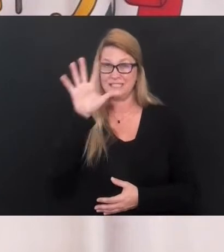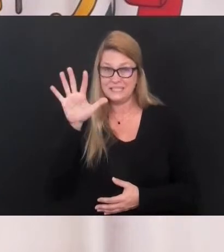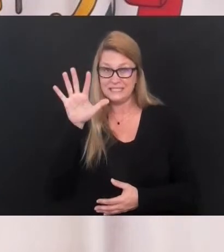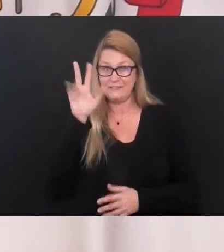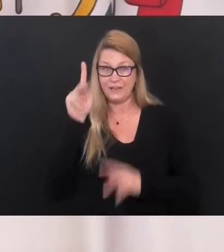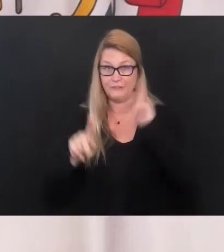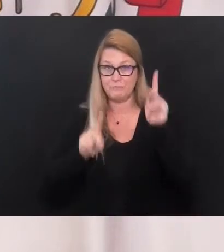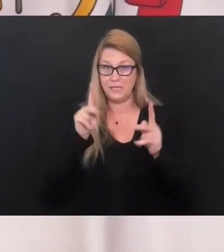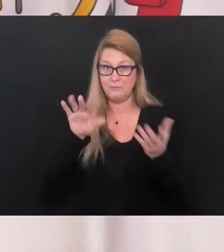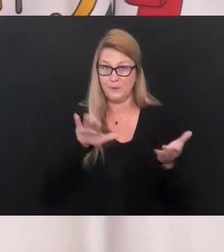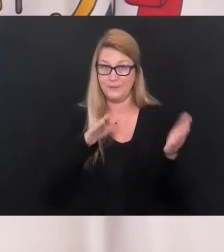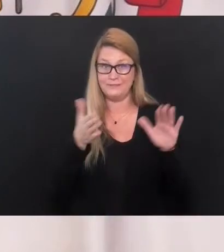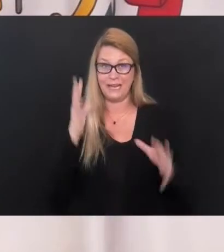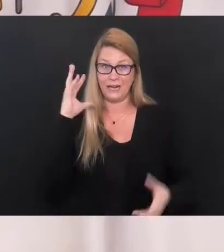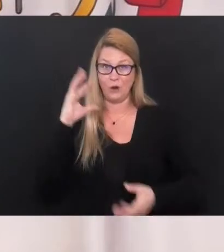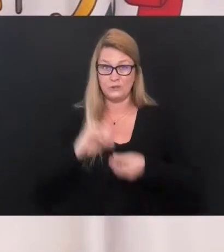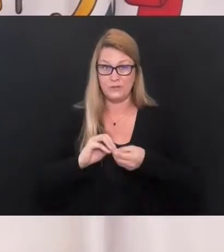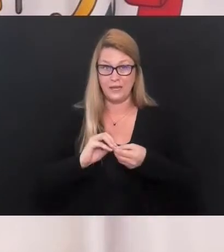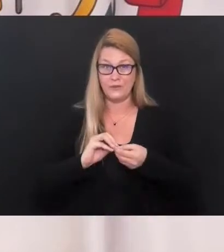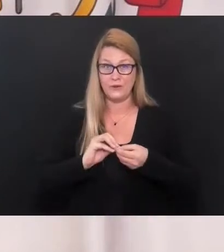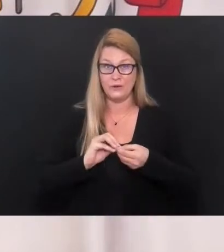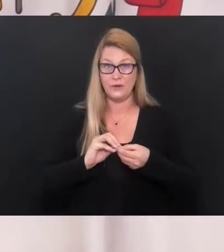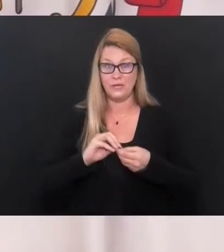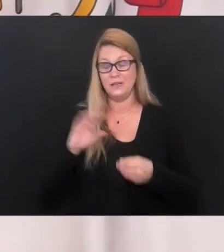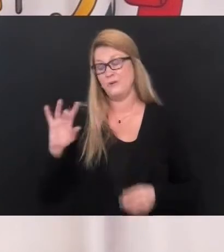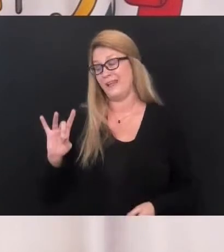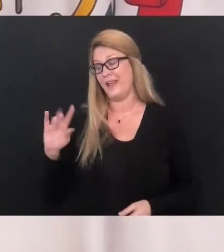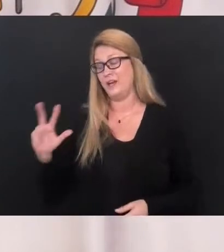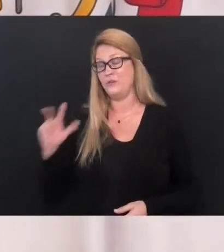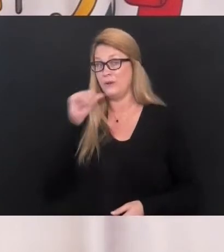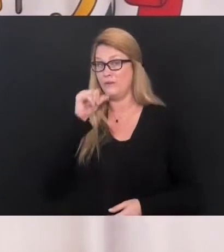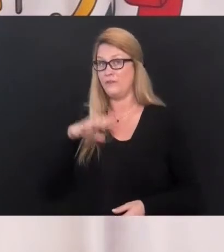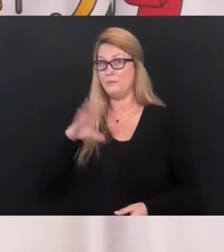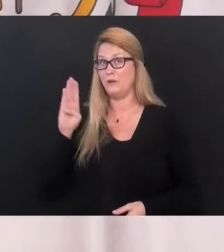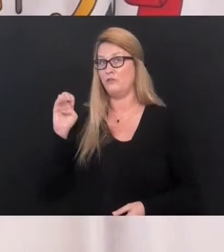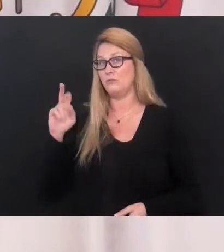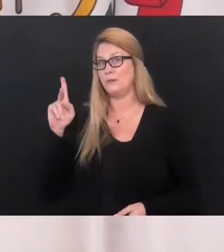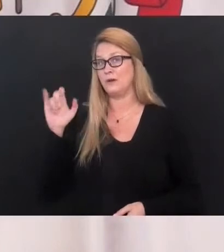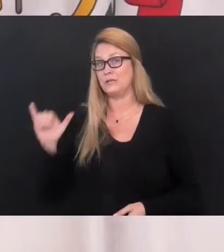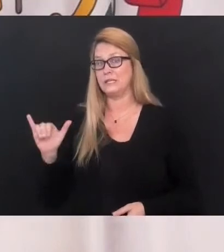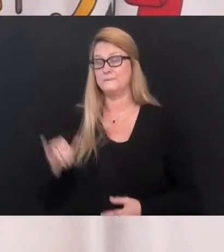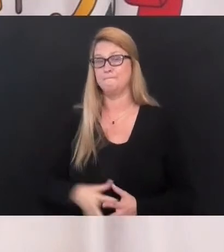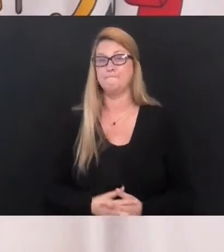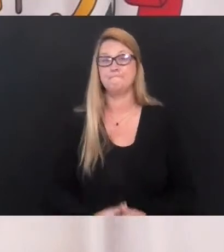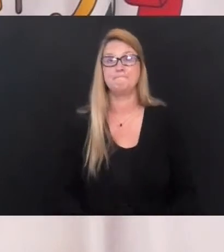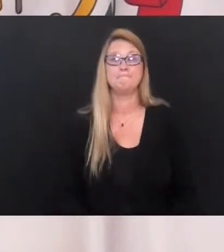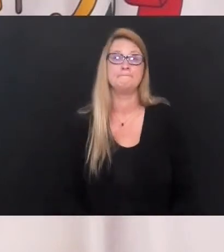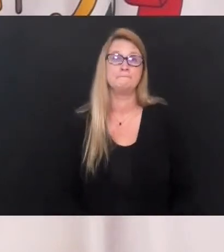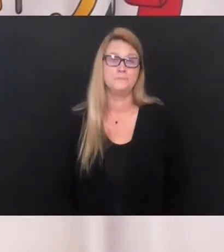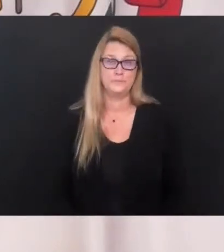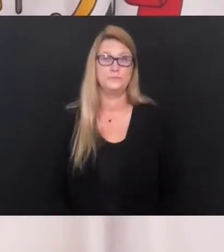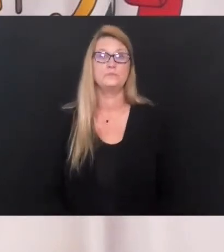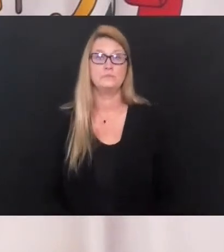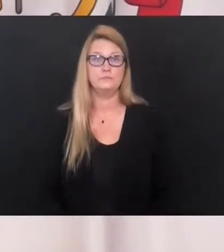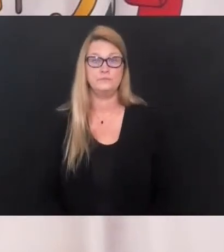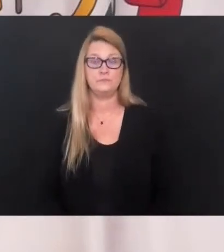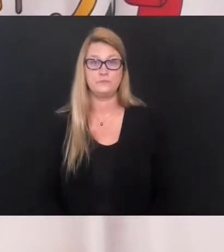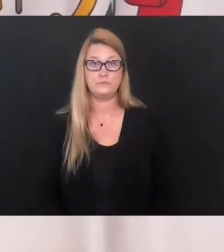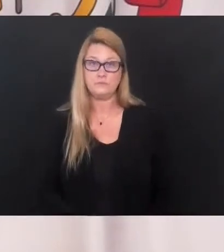2,565 people we've lost is an 83-year-old female from Berkeley County. Now, West